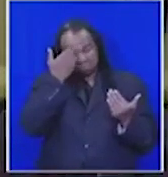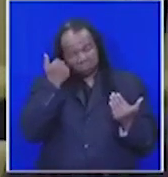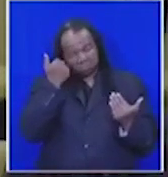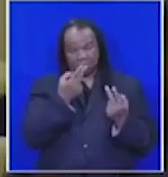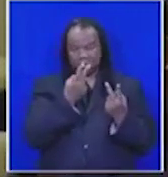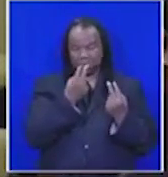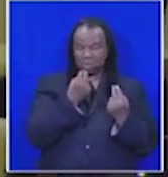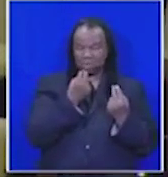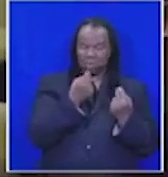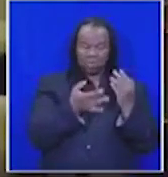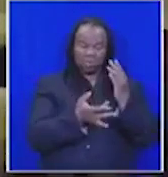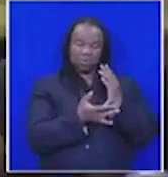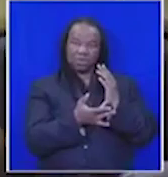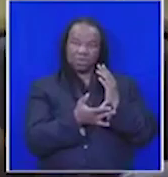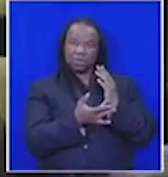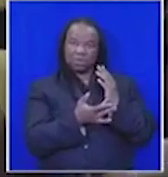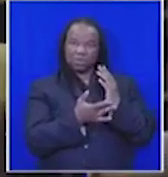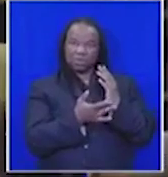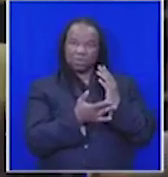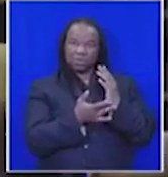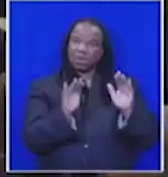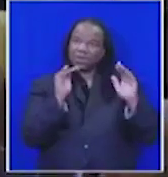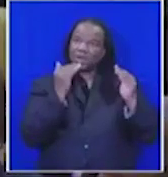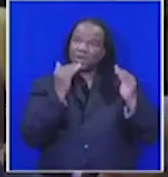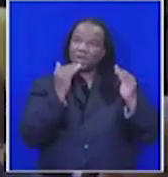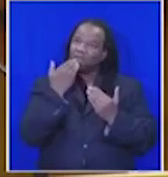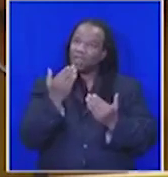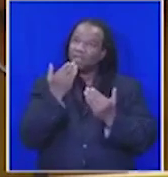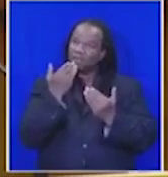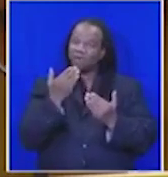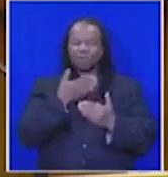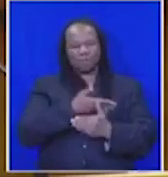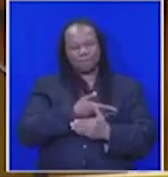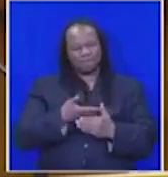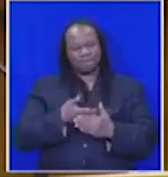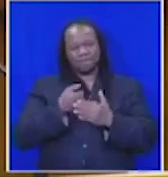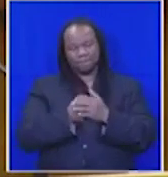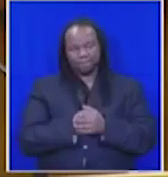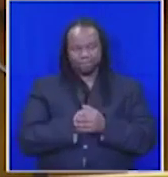dankie, mevrou. Yes, ek praat.